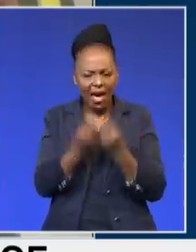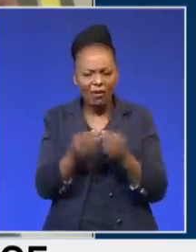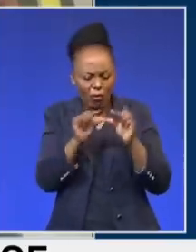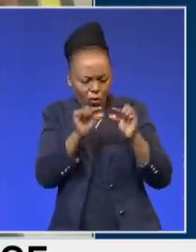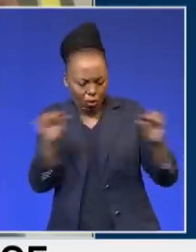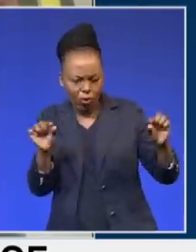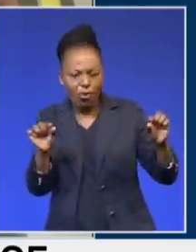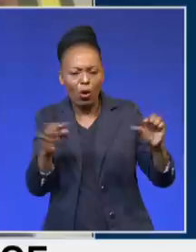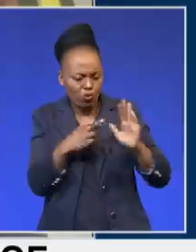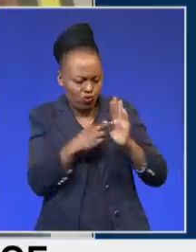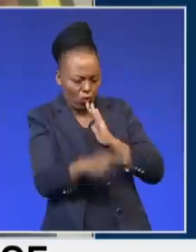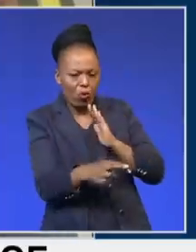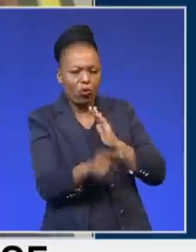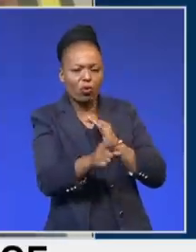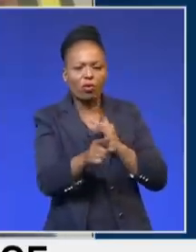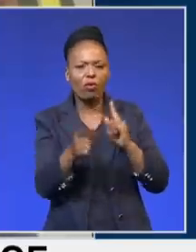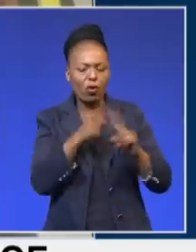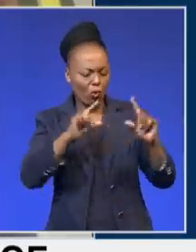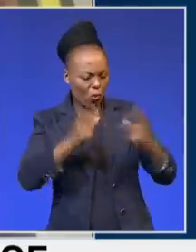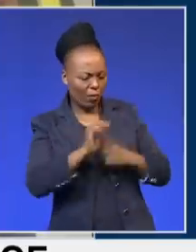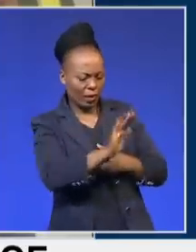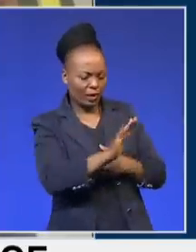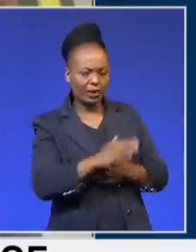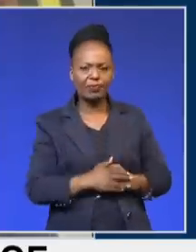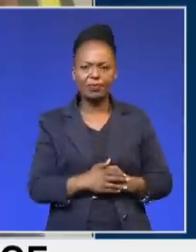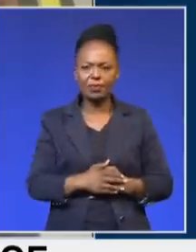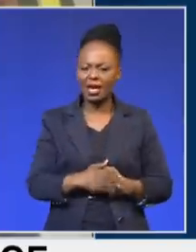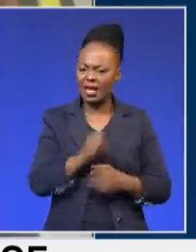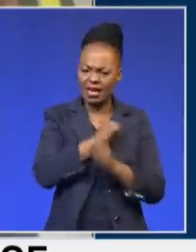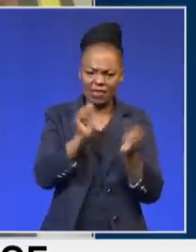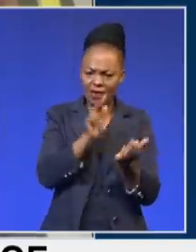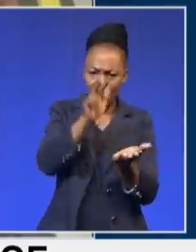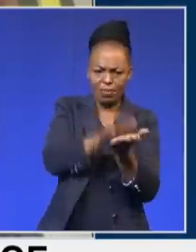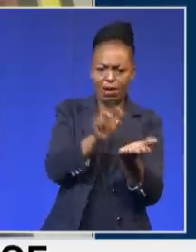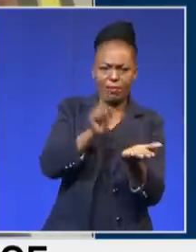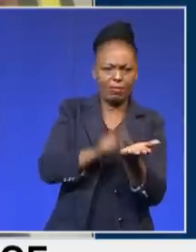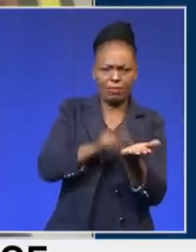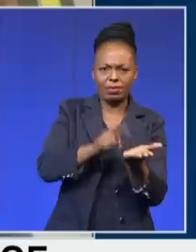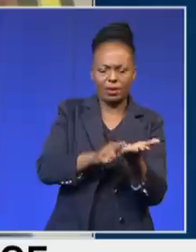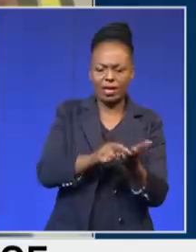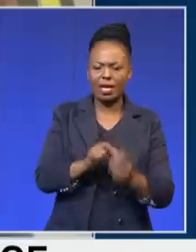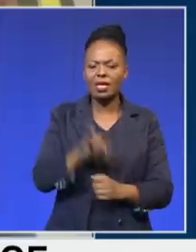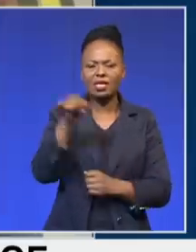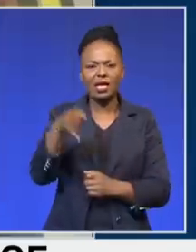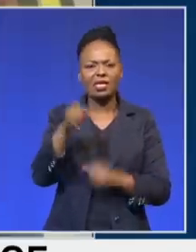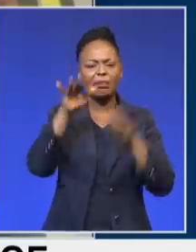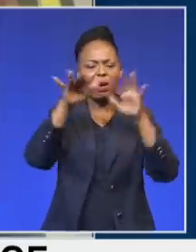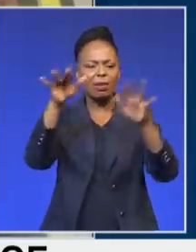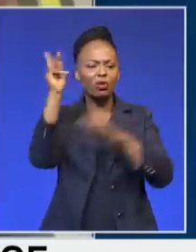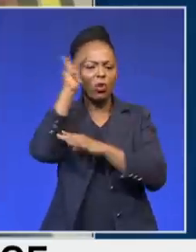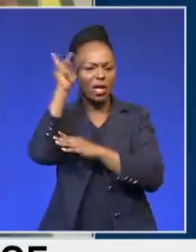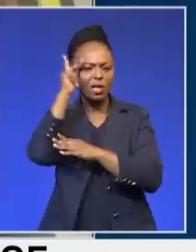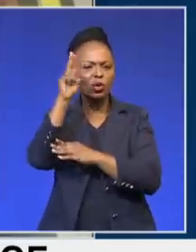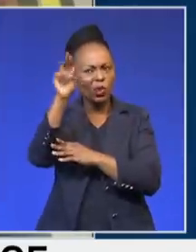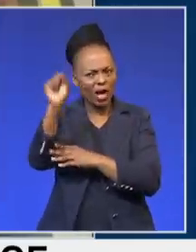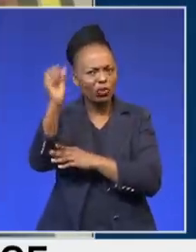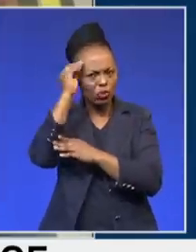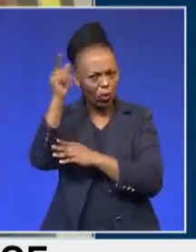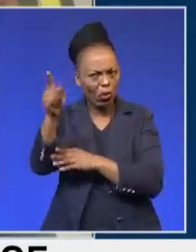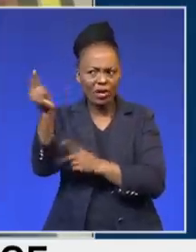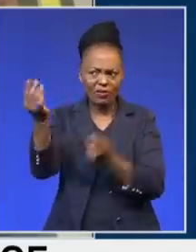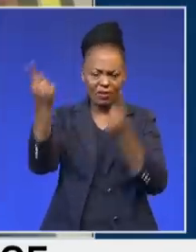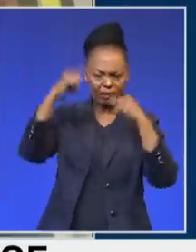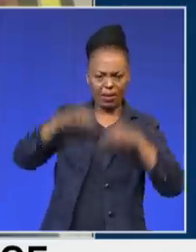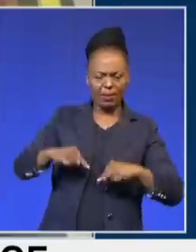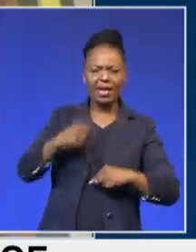is done by that committee. And we said there is no such authorization. It's public knowledge, but the U.S. are already aware. And if they come and say, look,